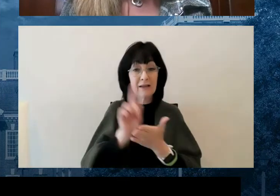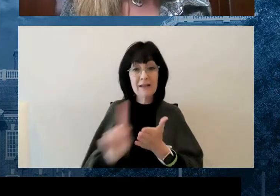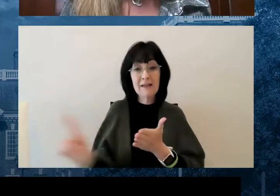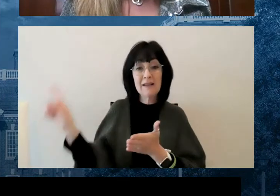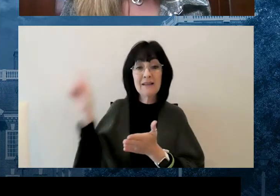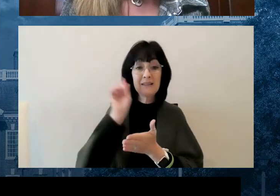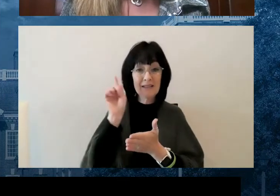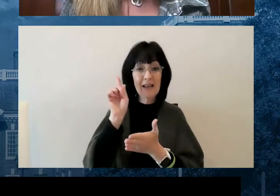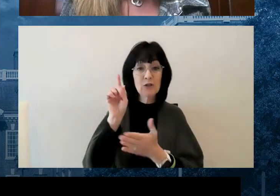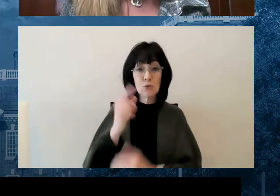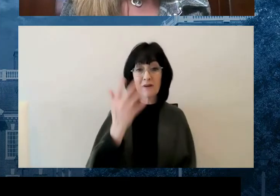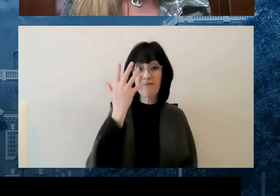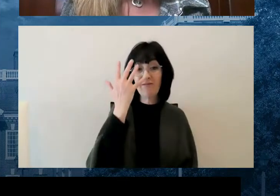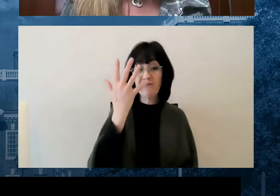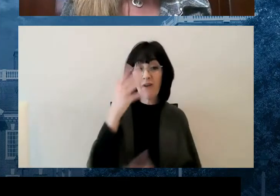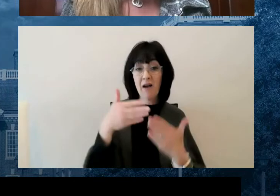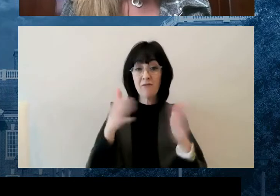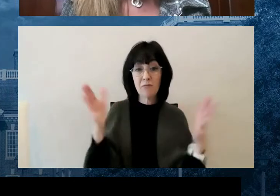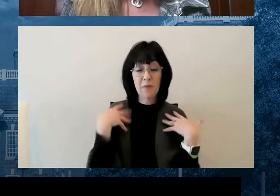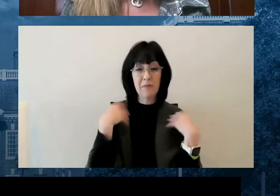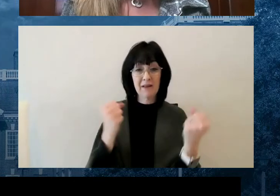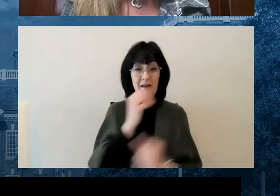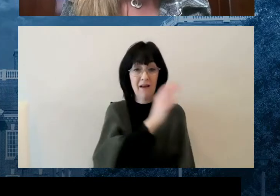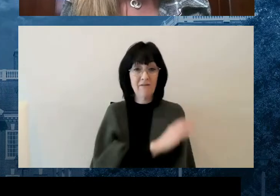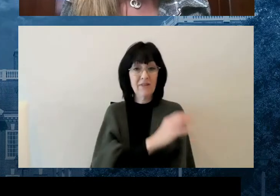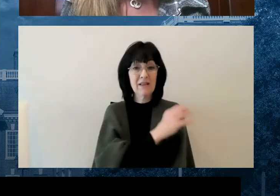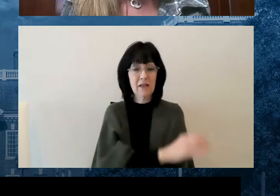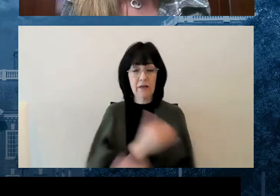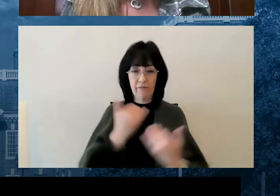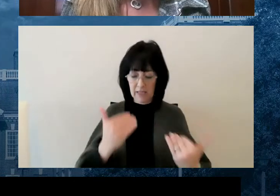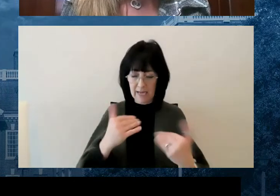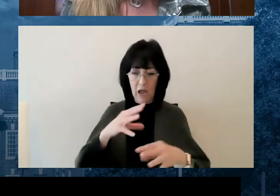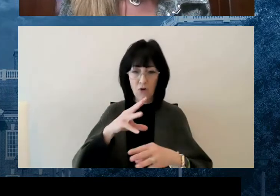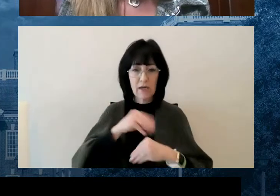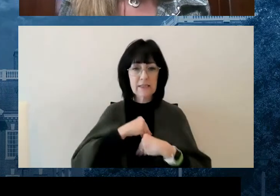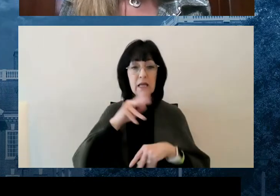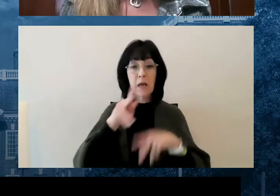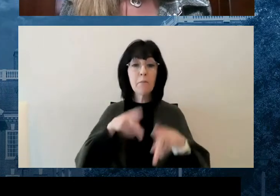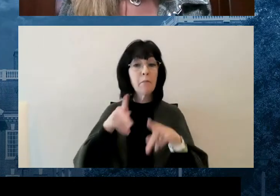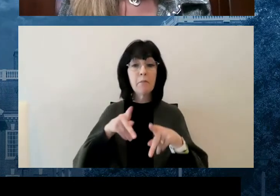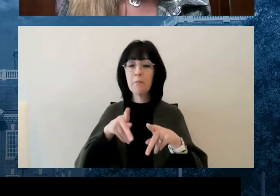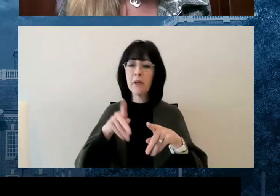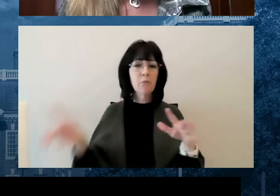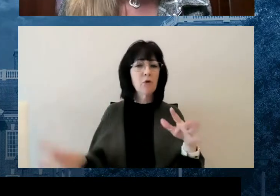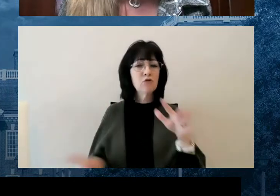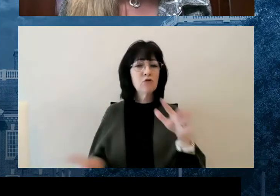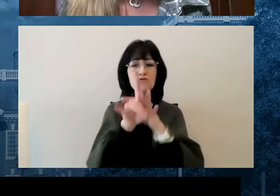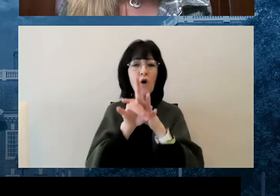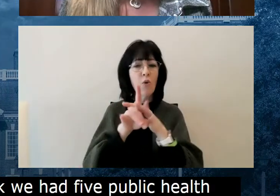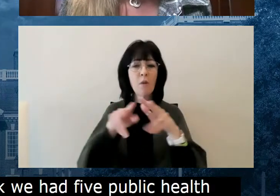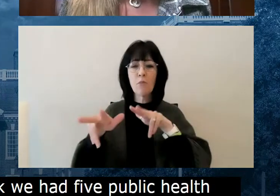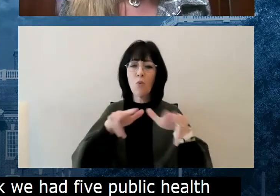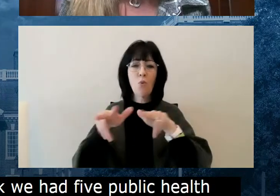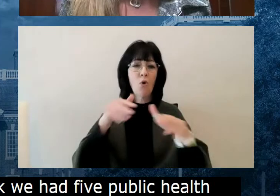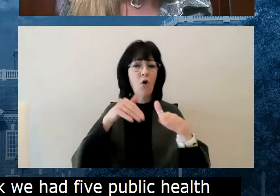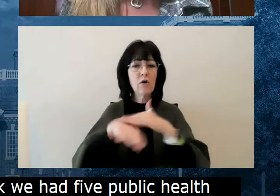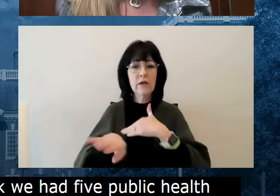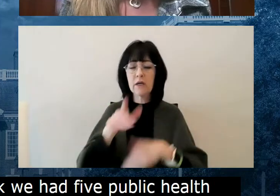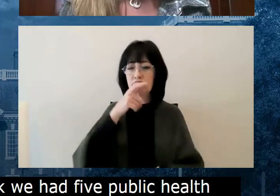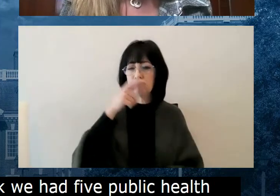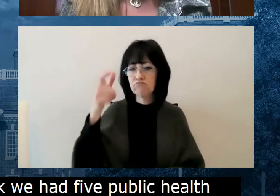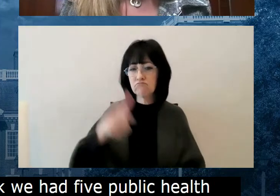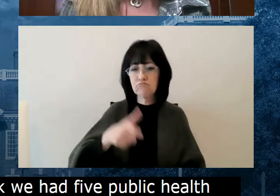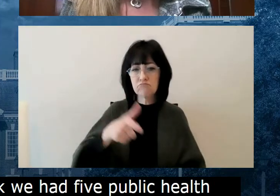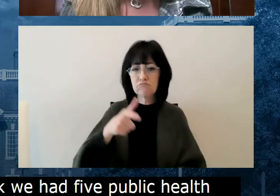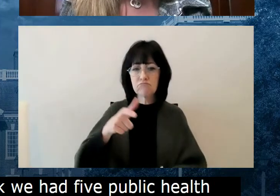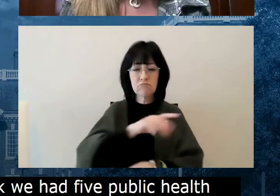that 5 public health clinics have started accepting walk-ins to be vaccinated. And so on our website, you